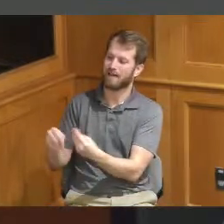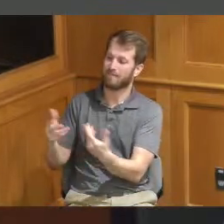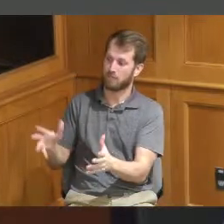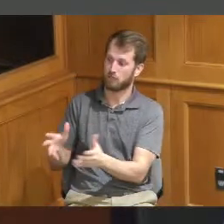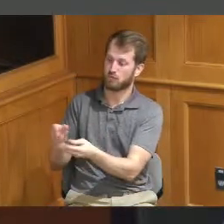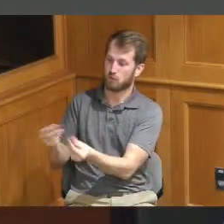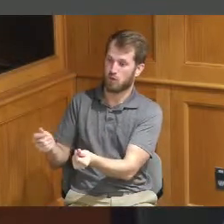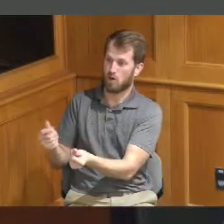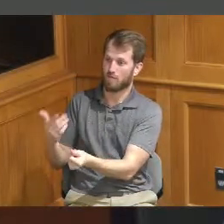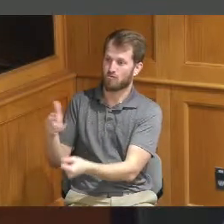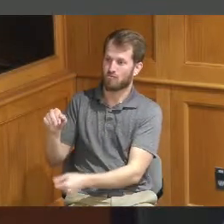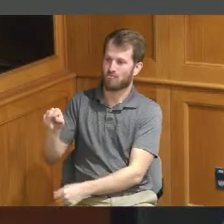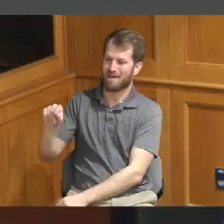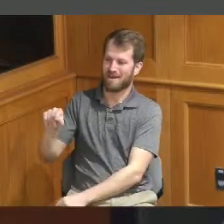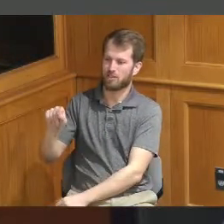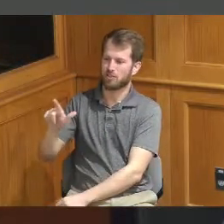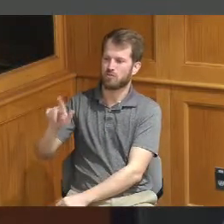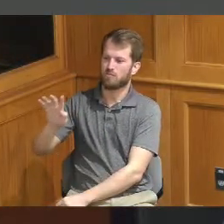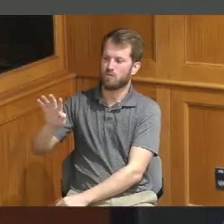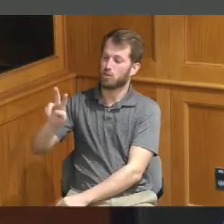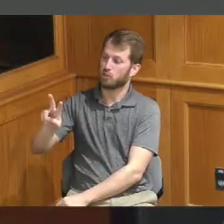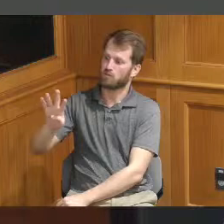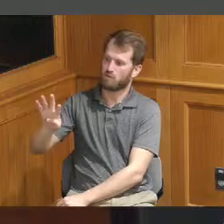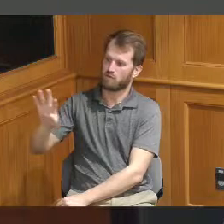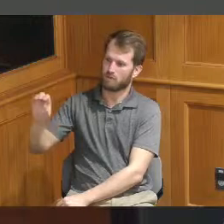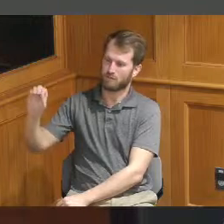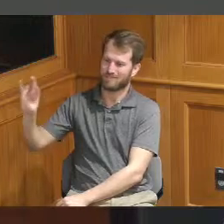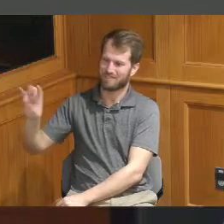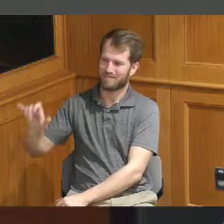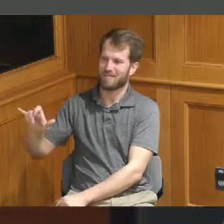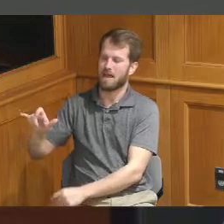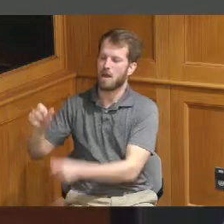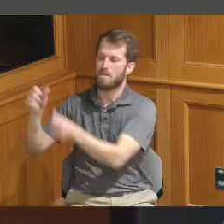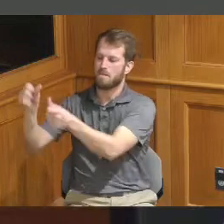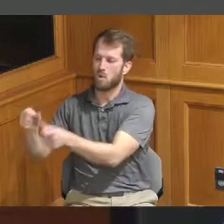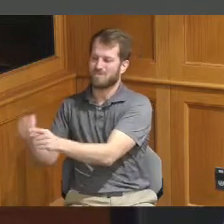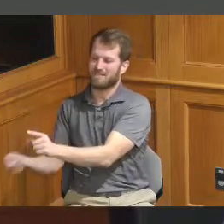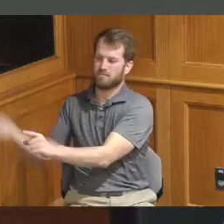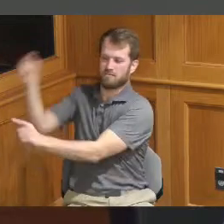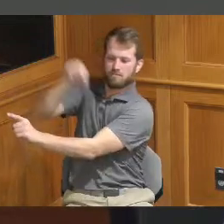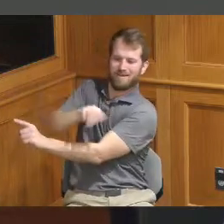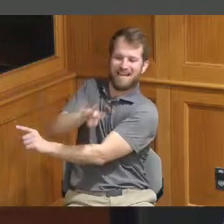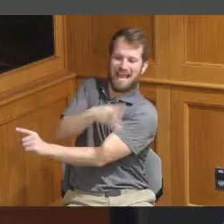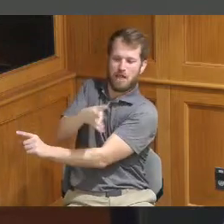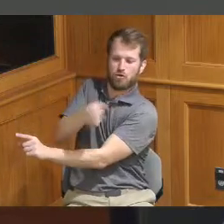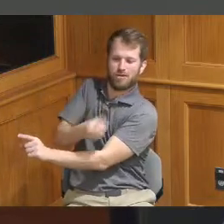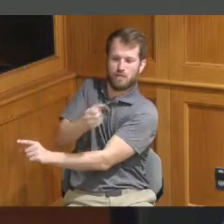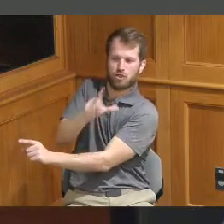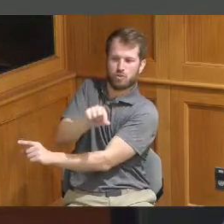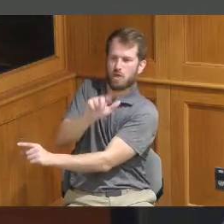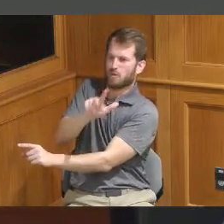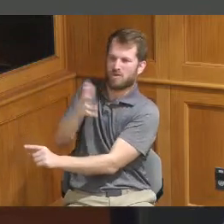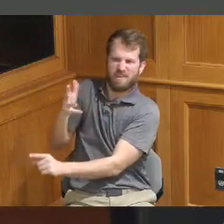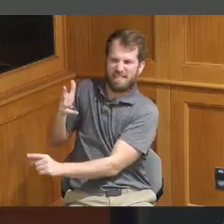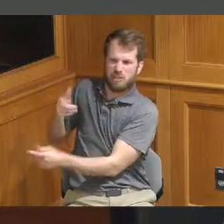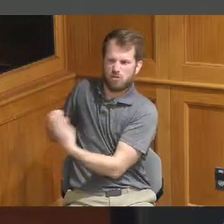number 422207 is posted retroactively in calendar year 2023. Okay. That's the only change. Okay. I'll open